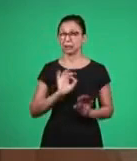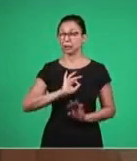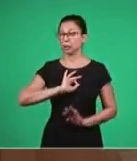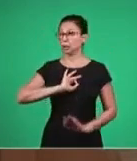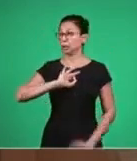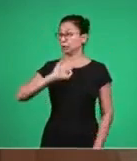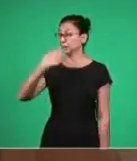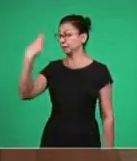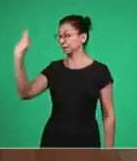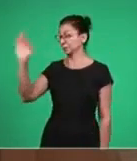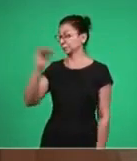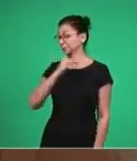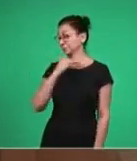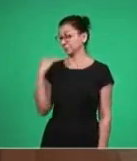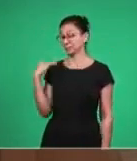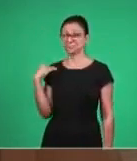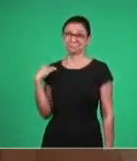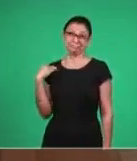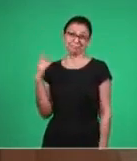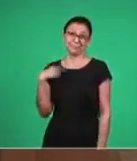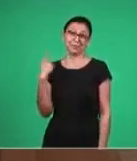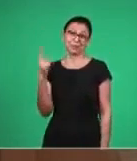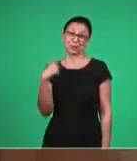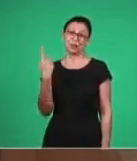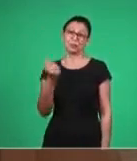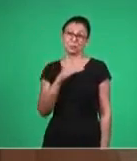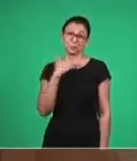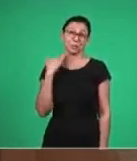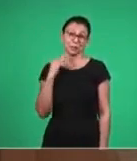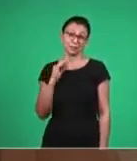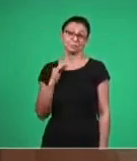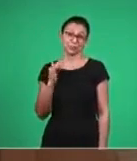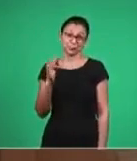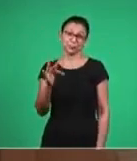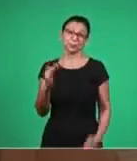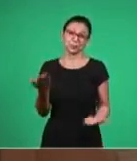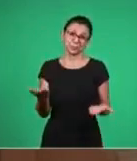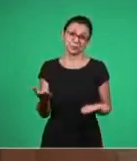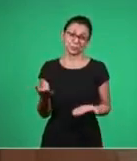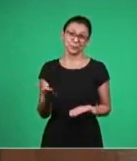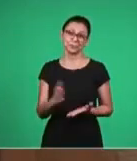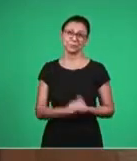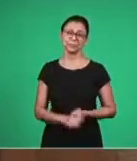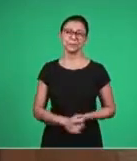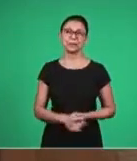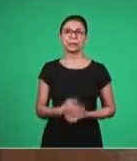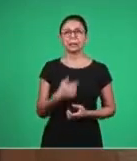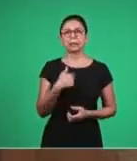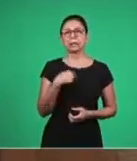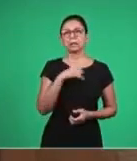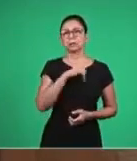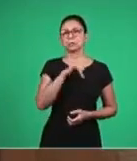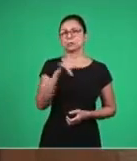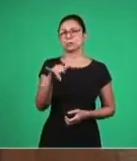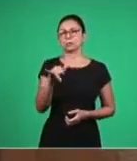because it is the worst thing that is going to happen, but they will go through it. We all will. I say